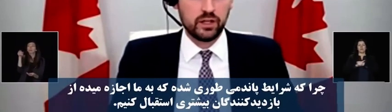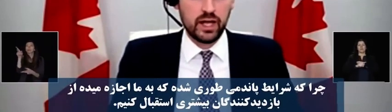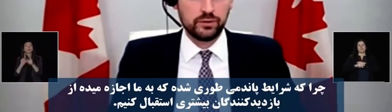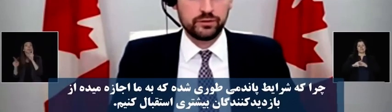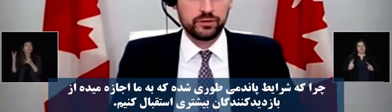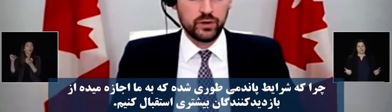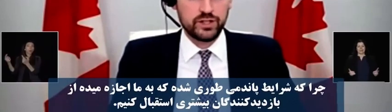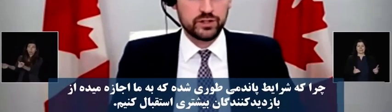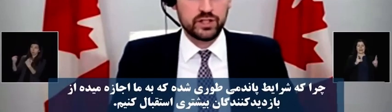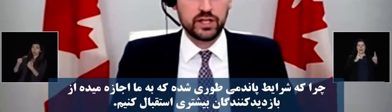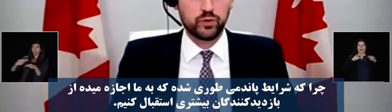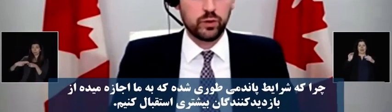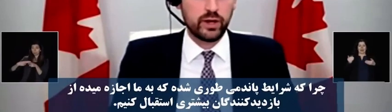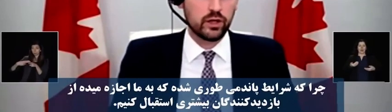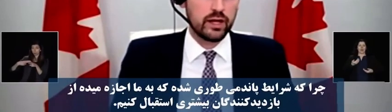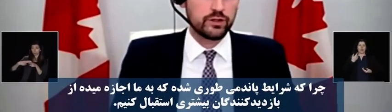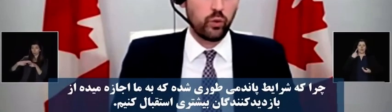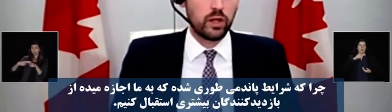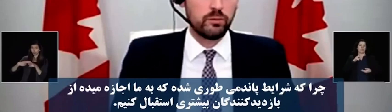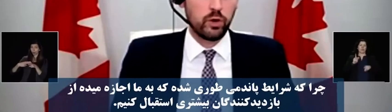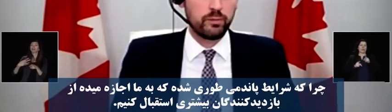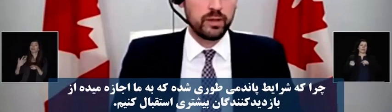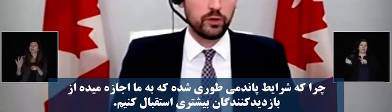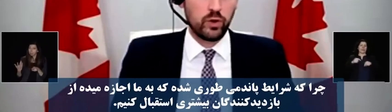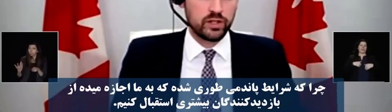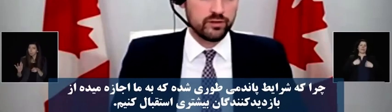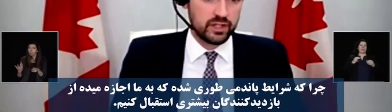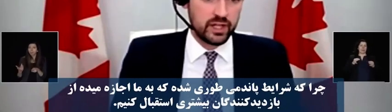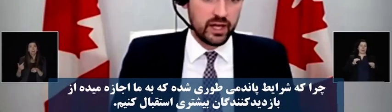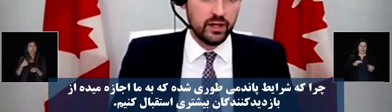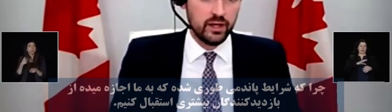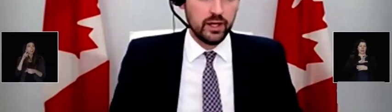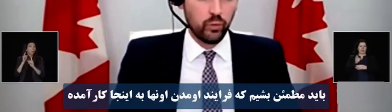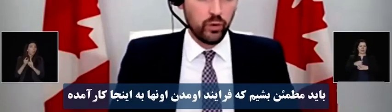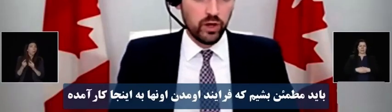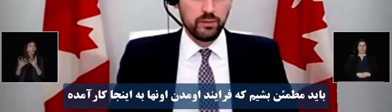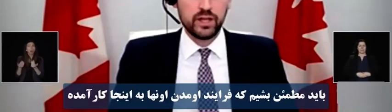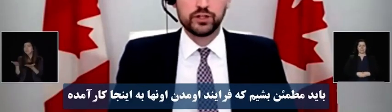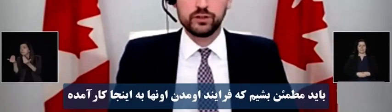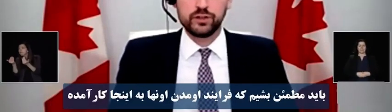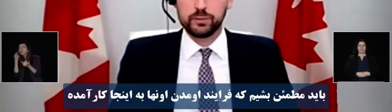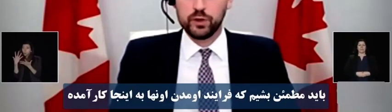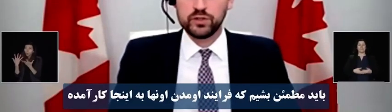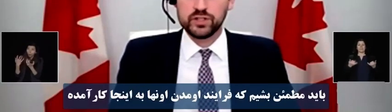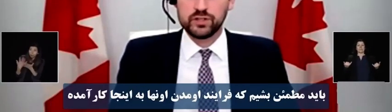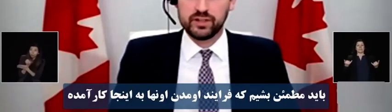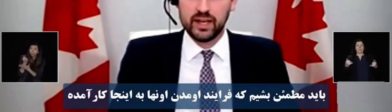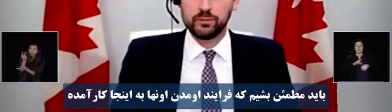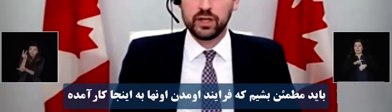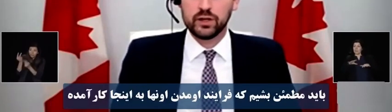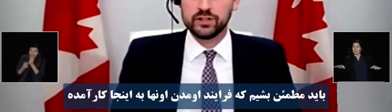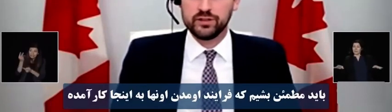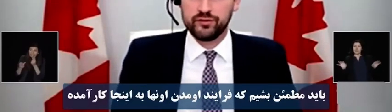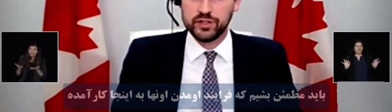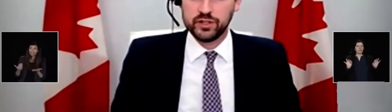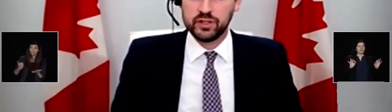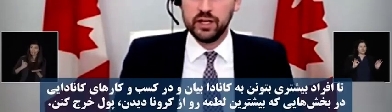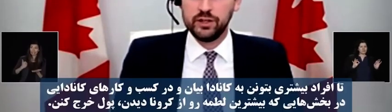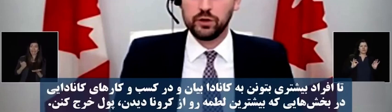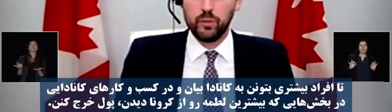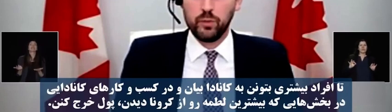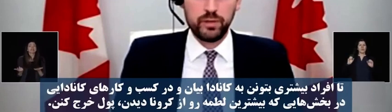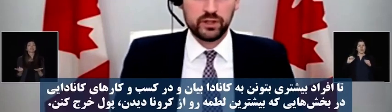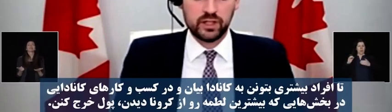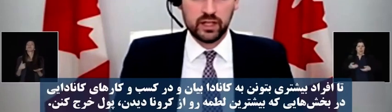pandemic reaches a stage where we are allowed to welcome more people who want to visit Canada, we want to make sure that the process of getting them here is efficient